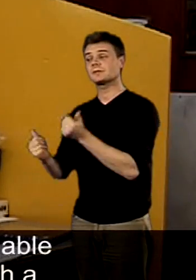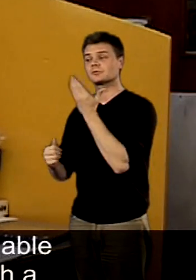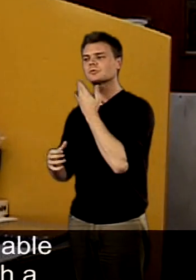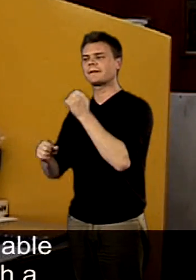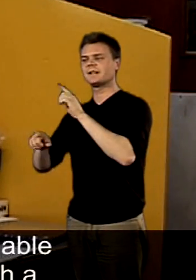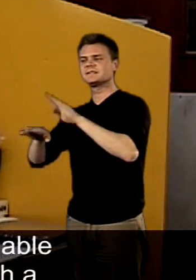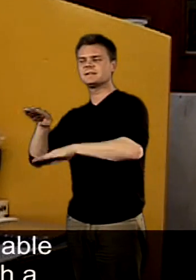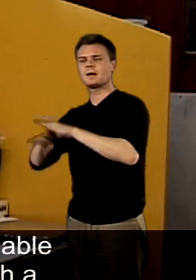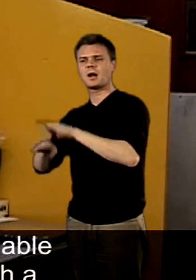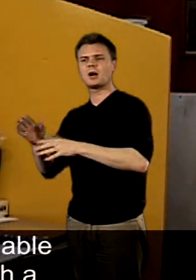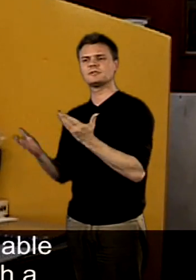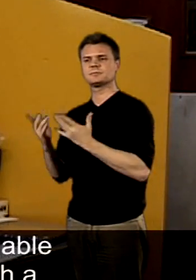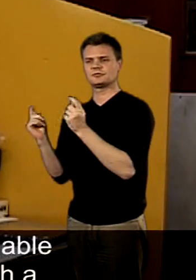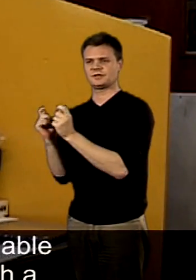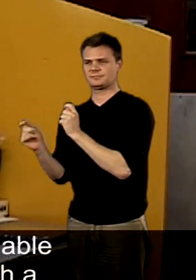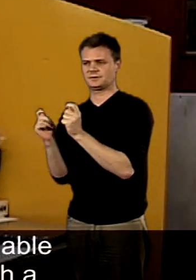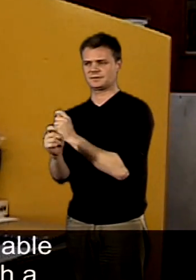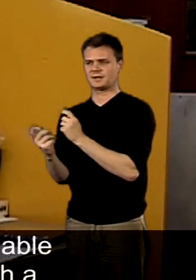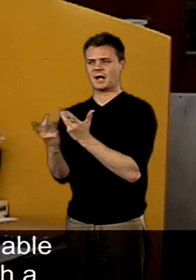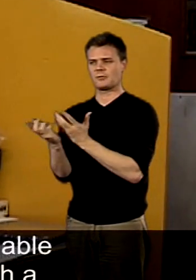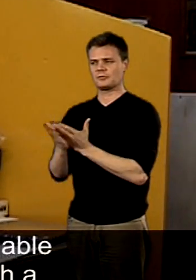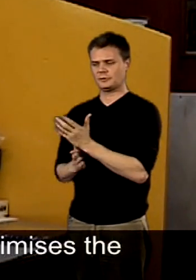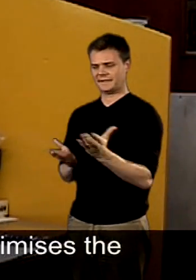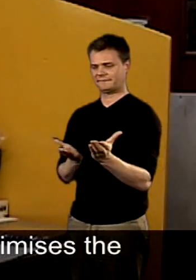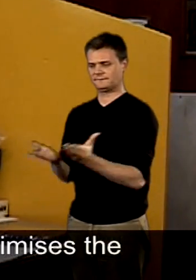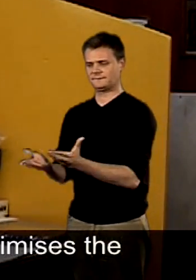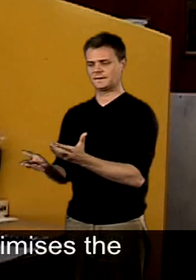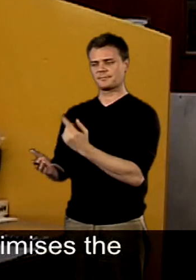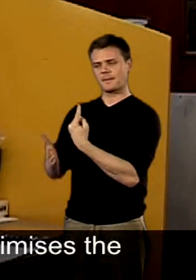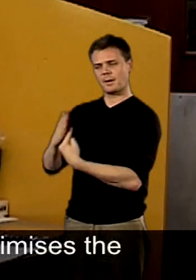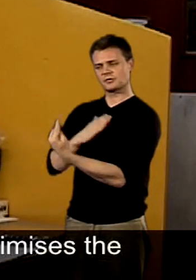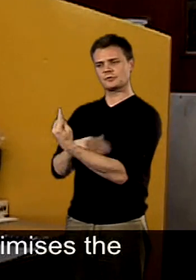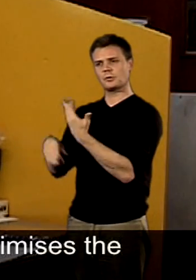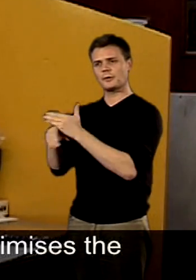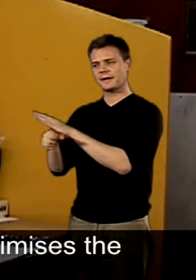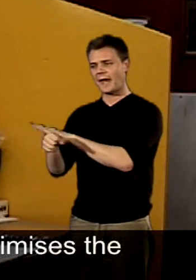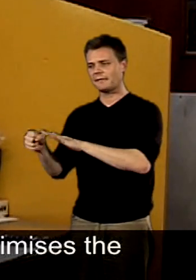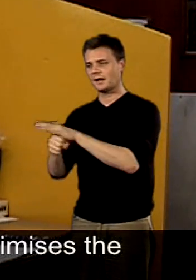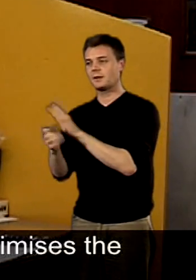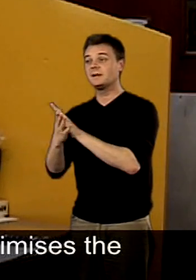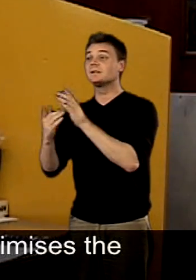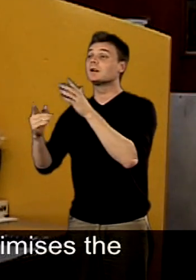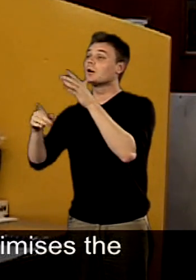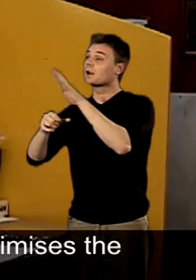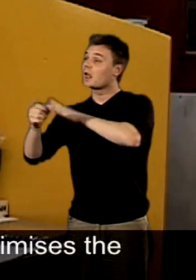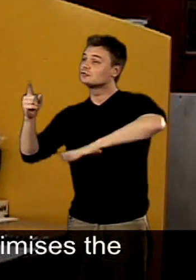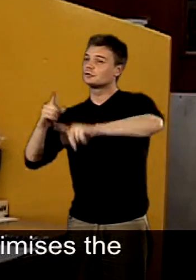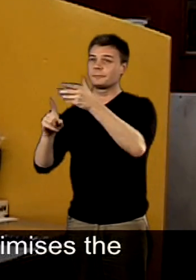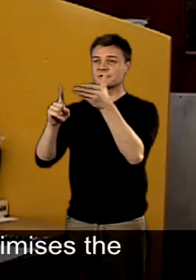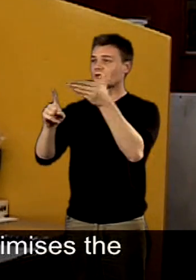Some schools make similar reasonable adjustments by providing pupils with a personalised workspace which minimises the distractions of the